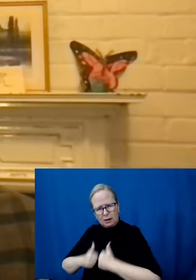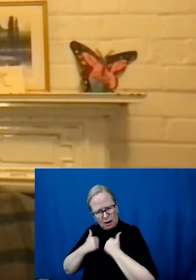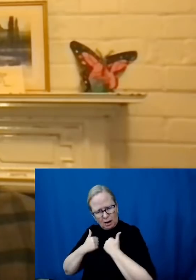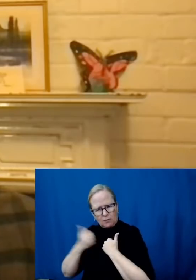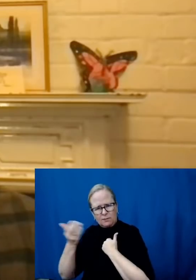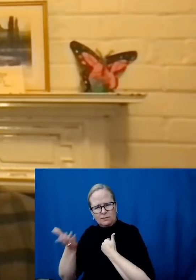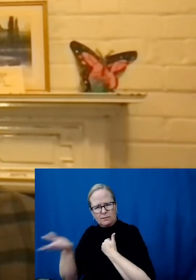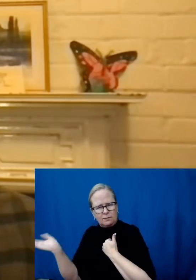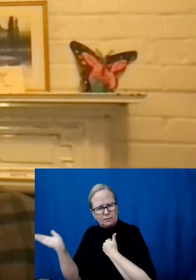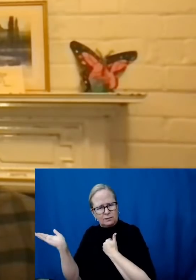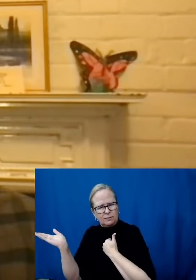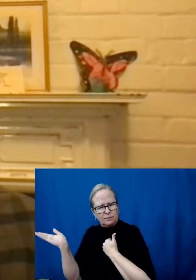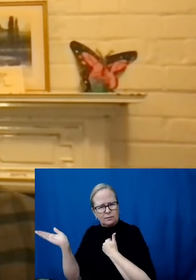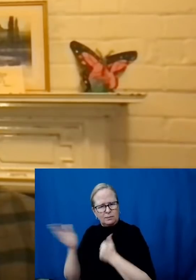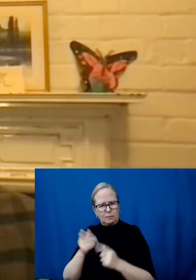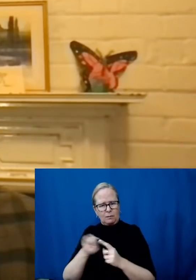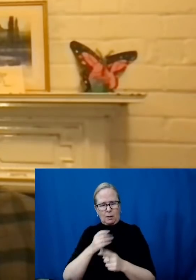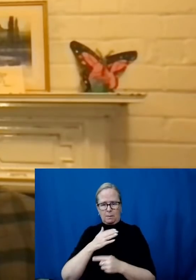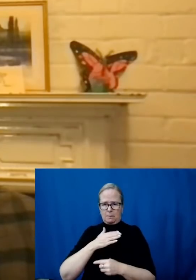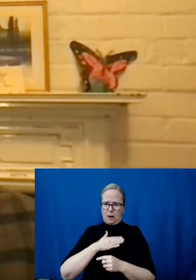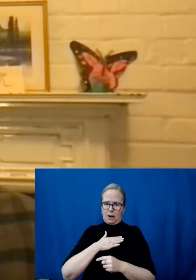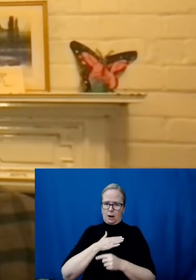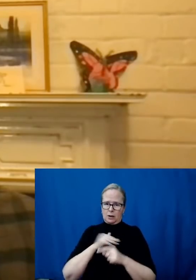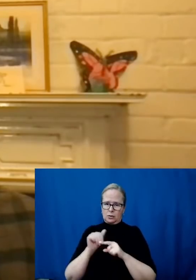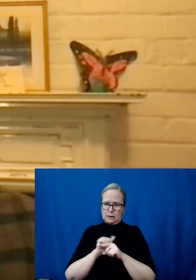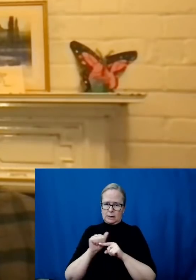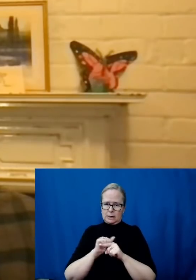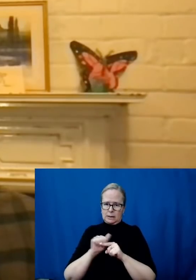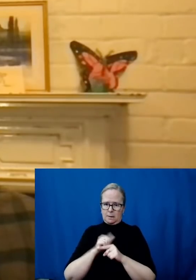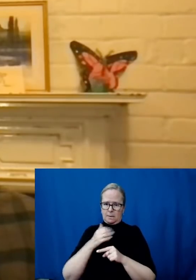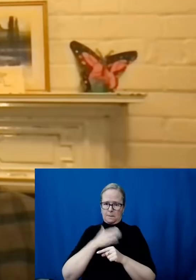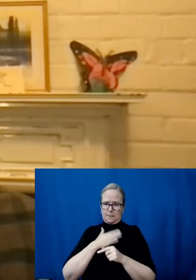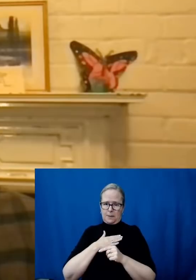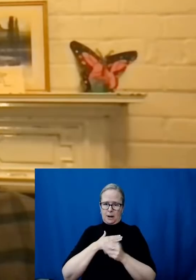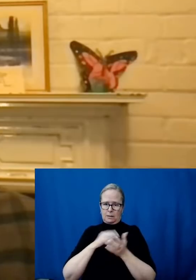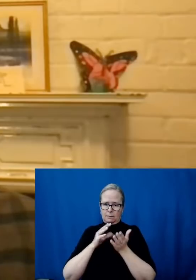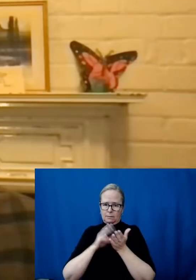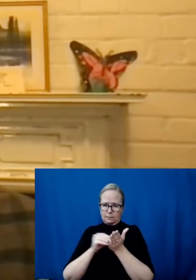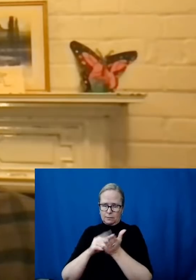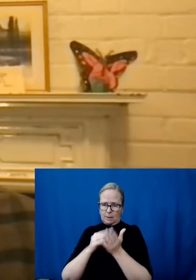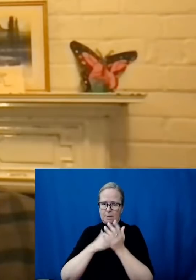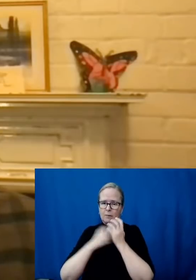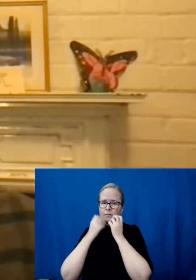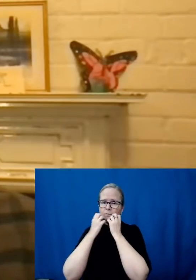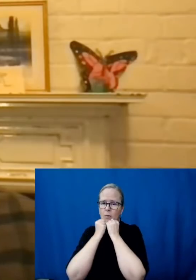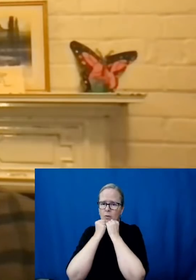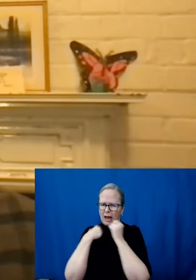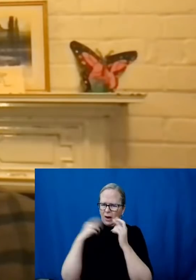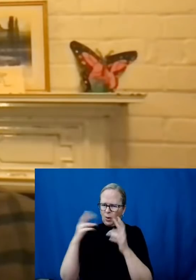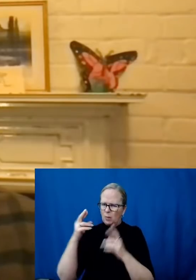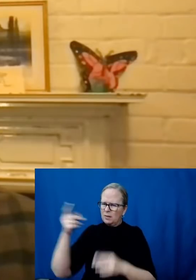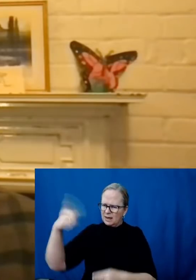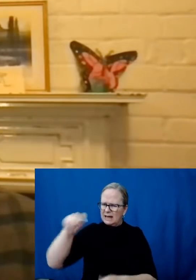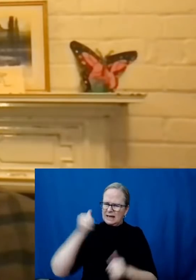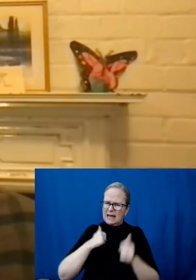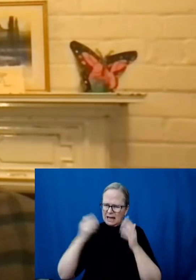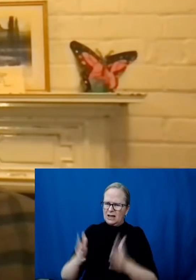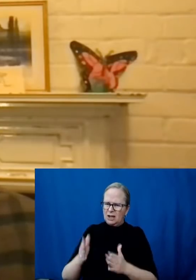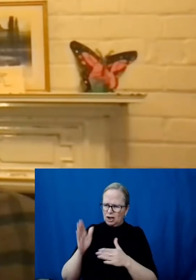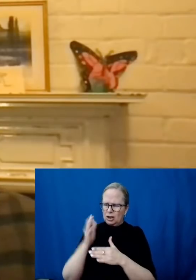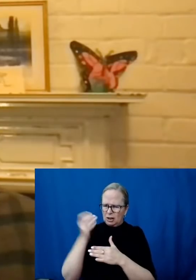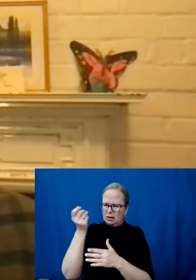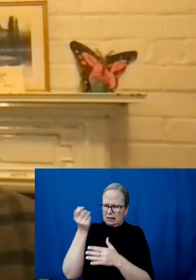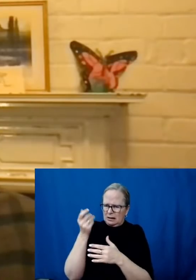society. And I think for my training and for my set of values, and I hope that many Canadians share these